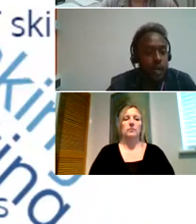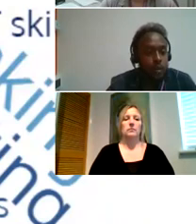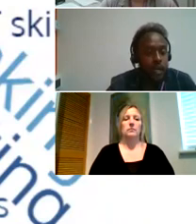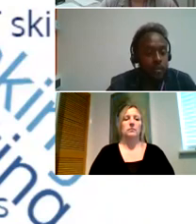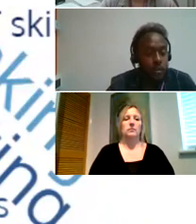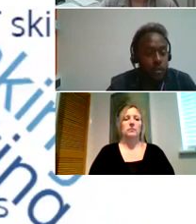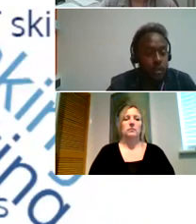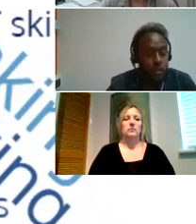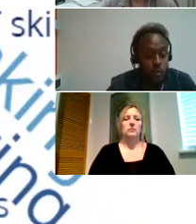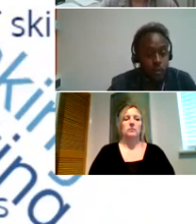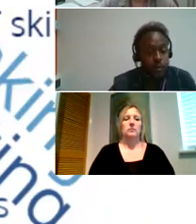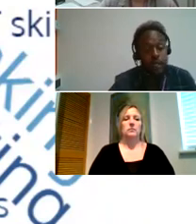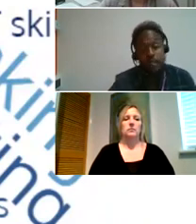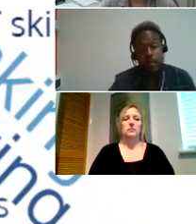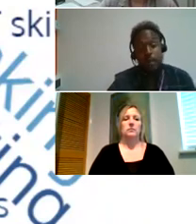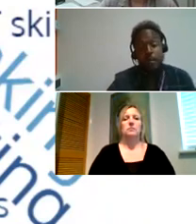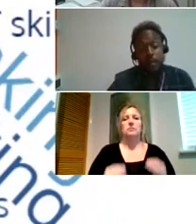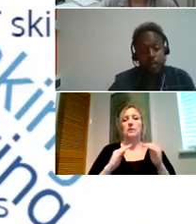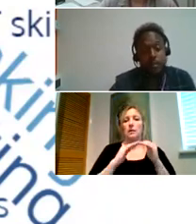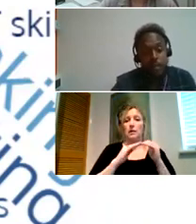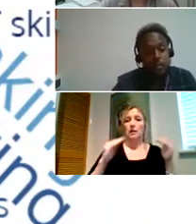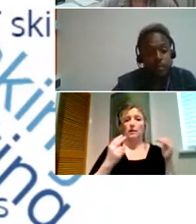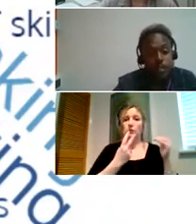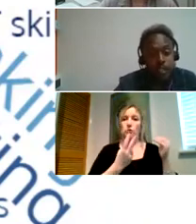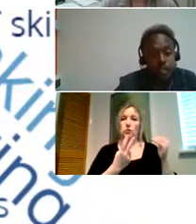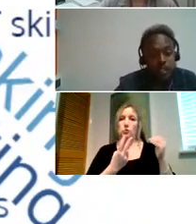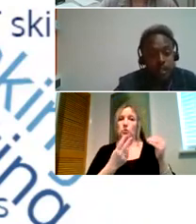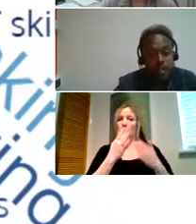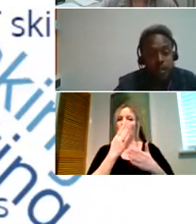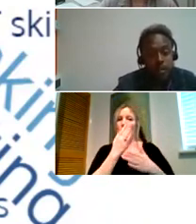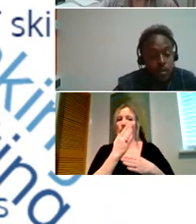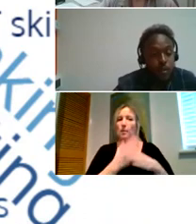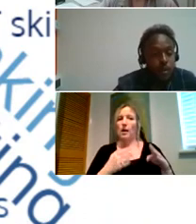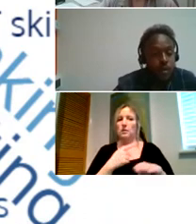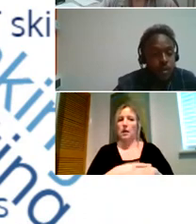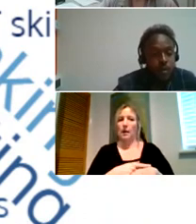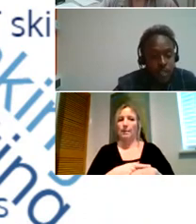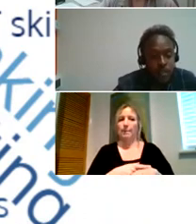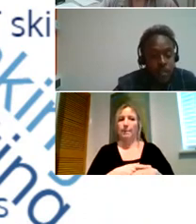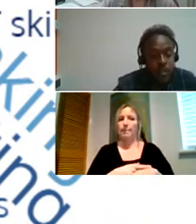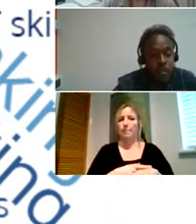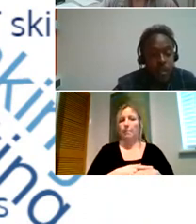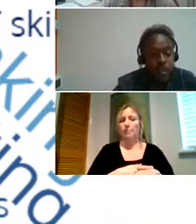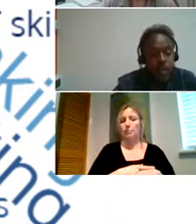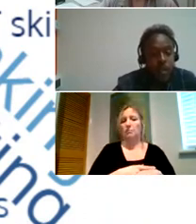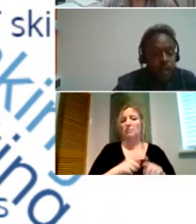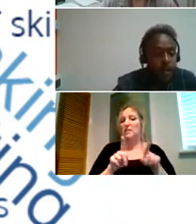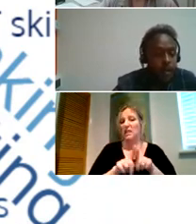For our level two daytime, part-time day courses, it's also three semesters